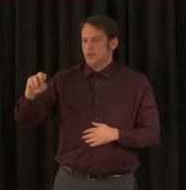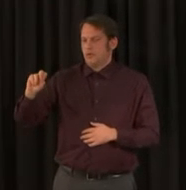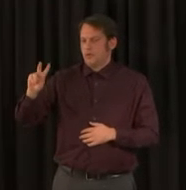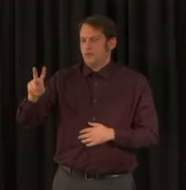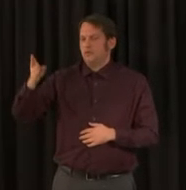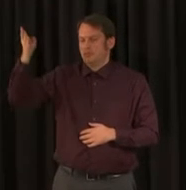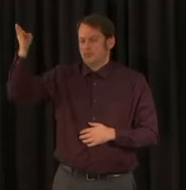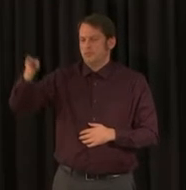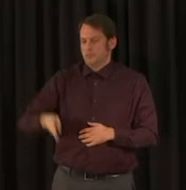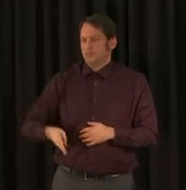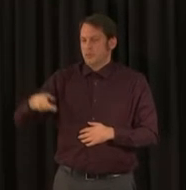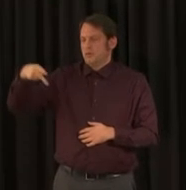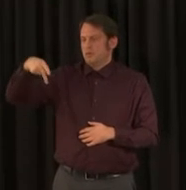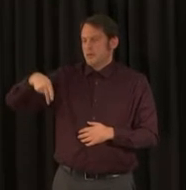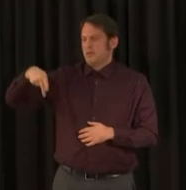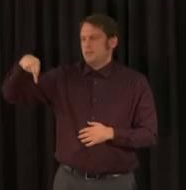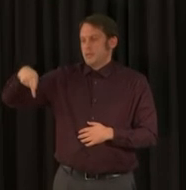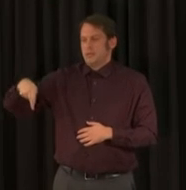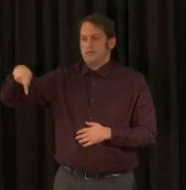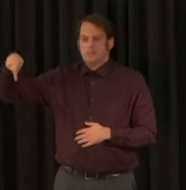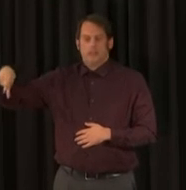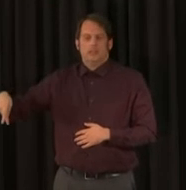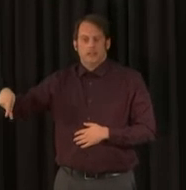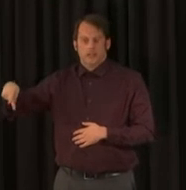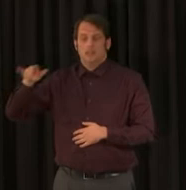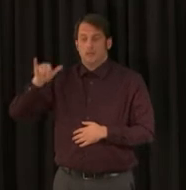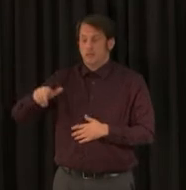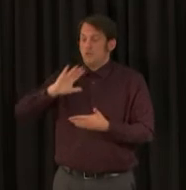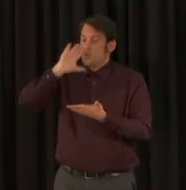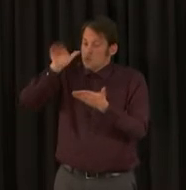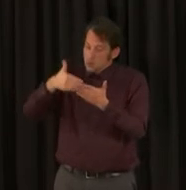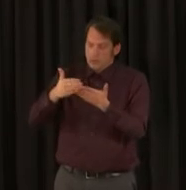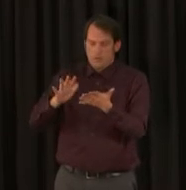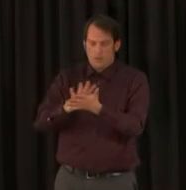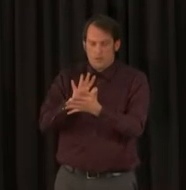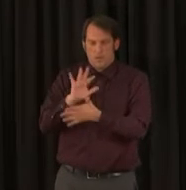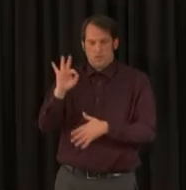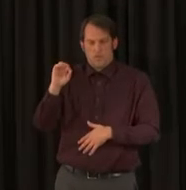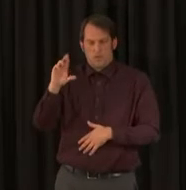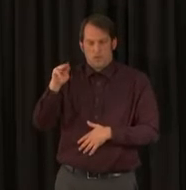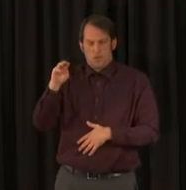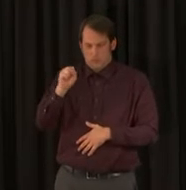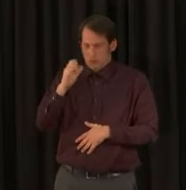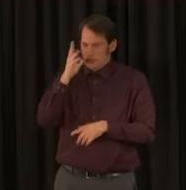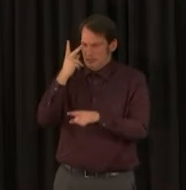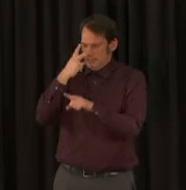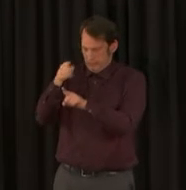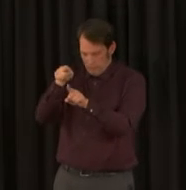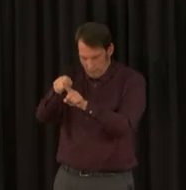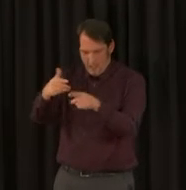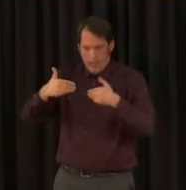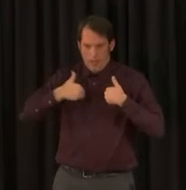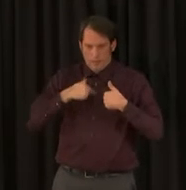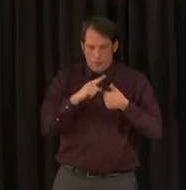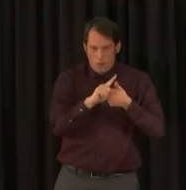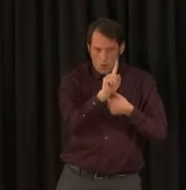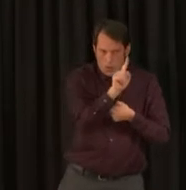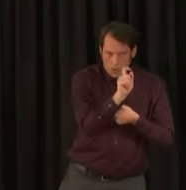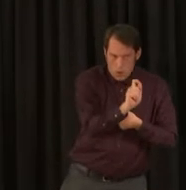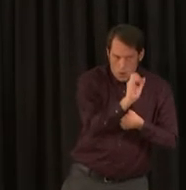SBA.gov/PPP. All the forms are out there for Draw 1, Draw 2, for the new forgiveness